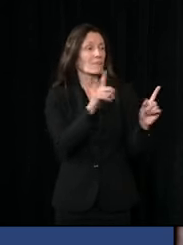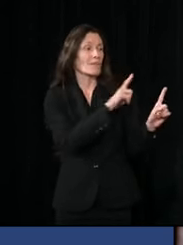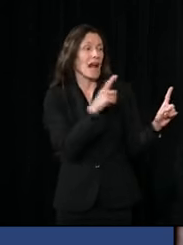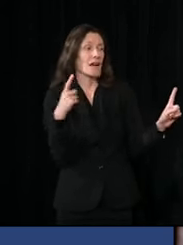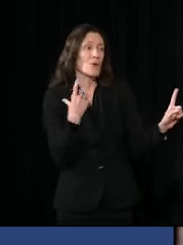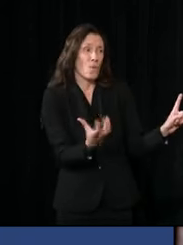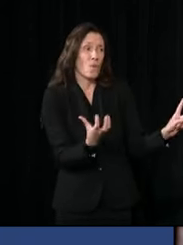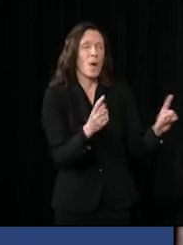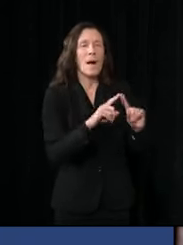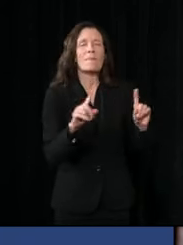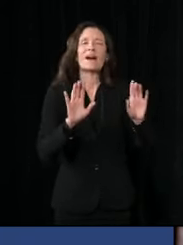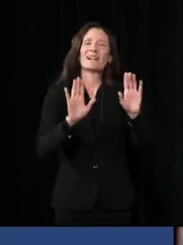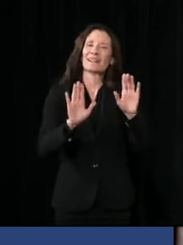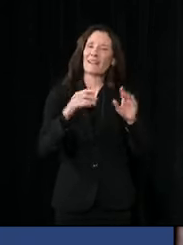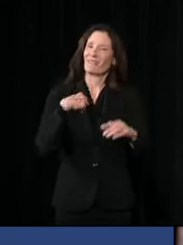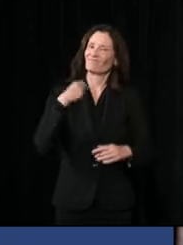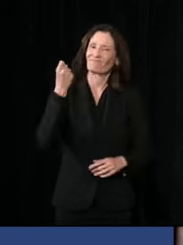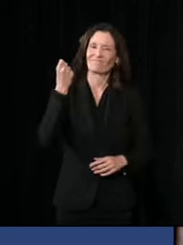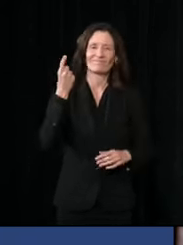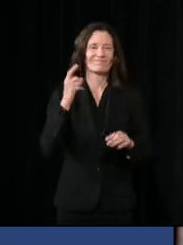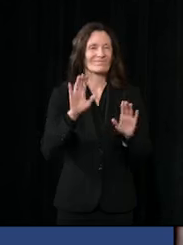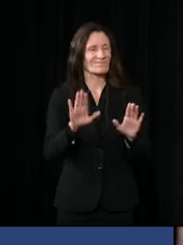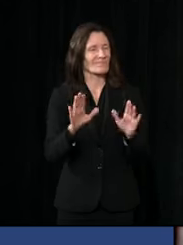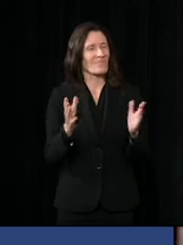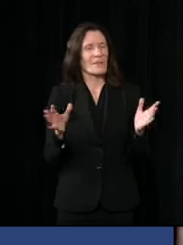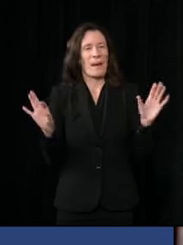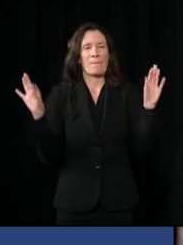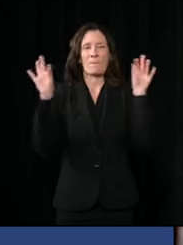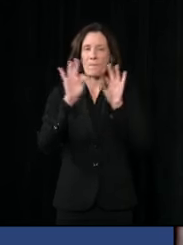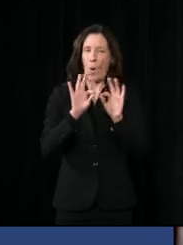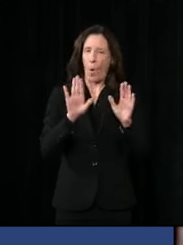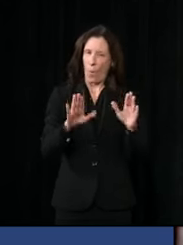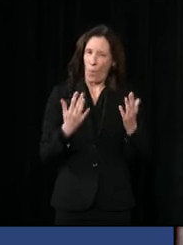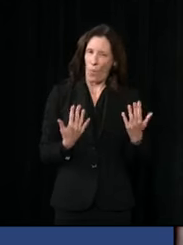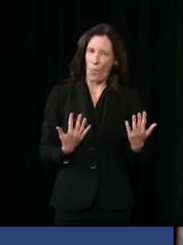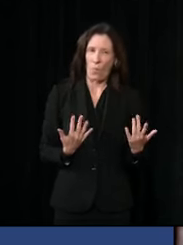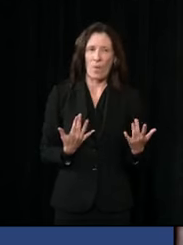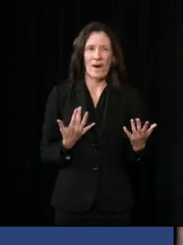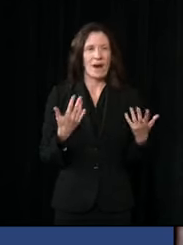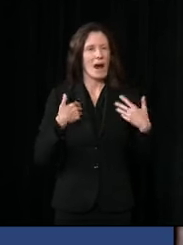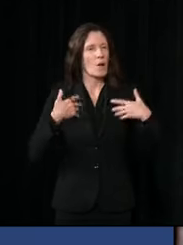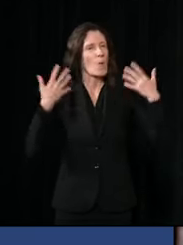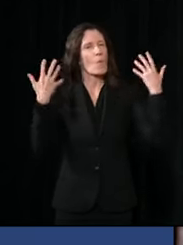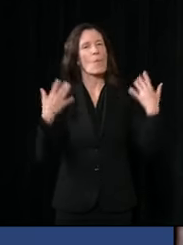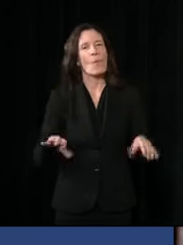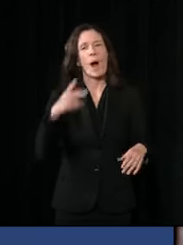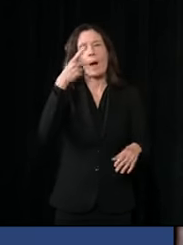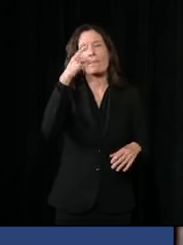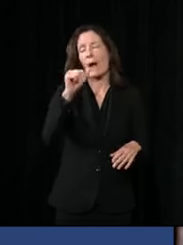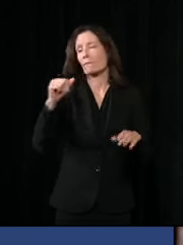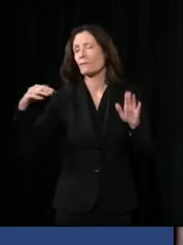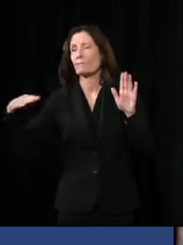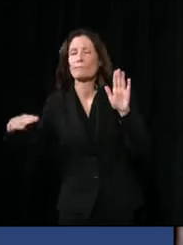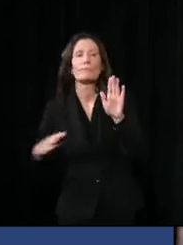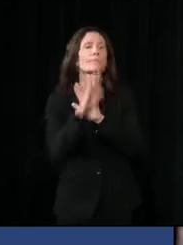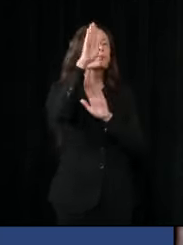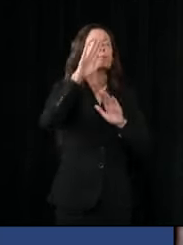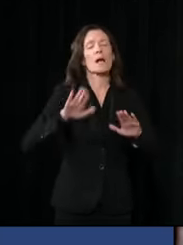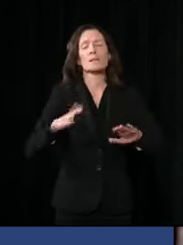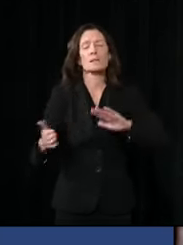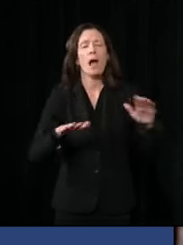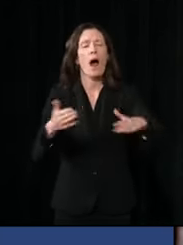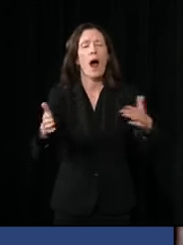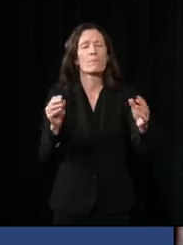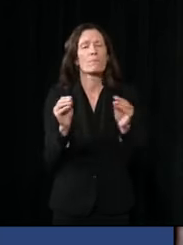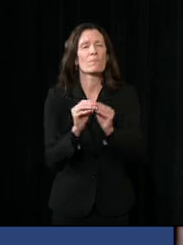on Pennsylvanians and their lives. We need to be careful and deliberate. We need the flexibility to react to new